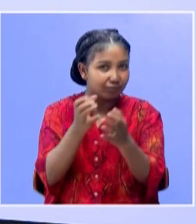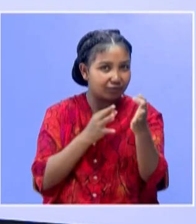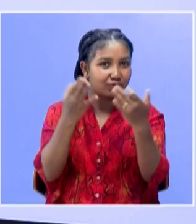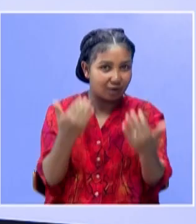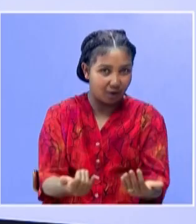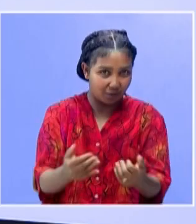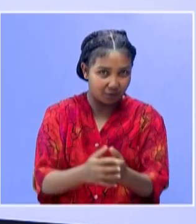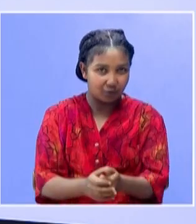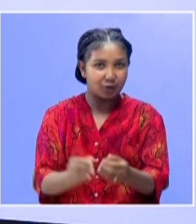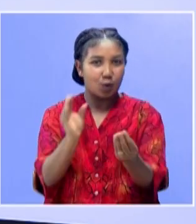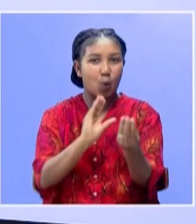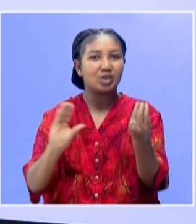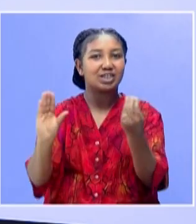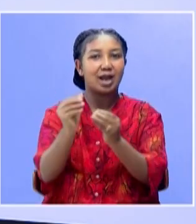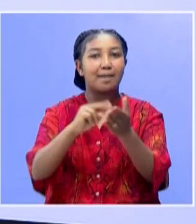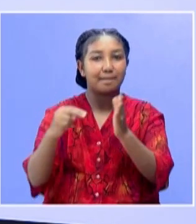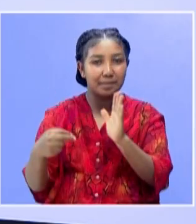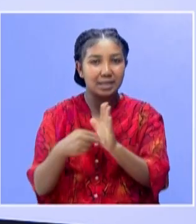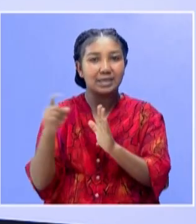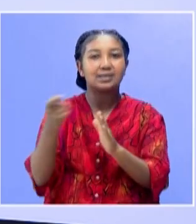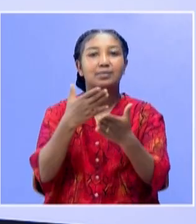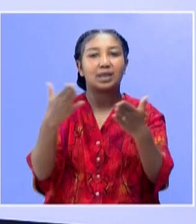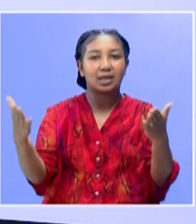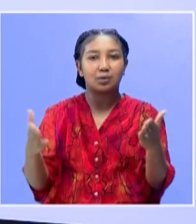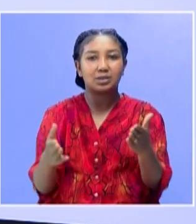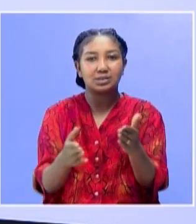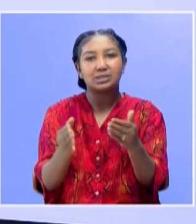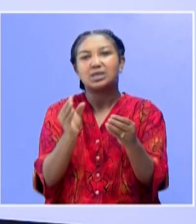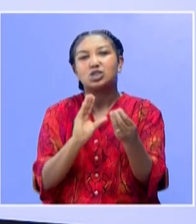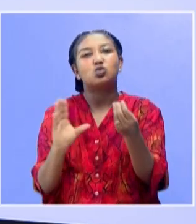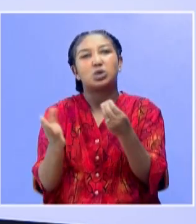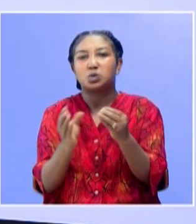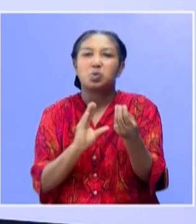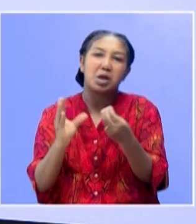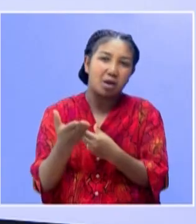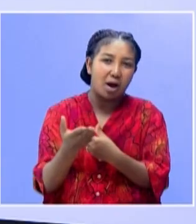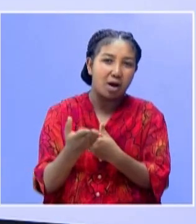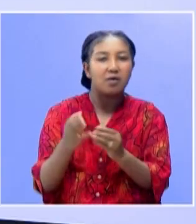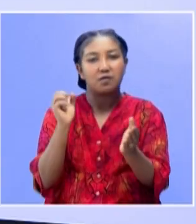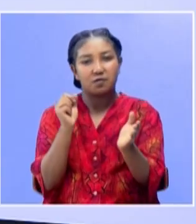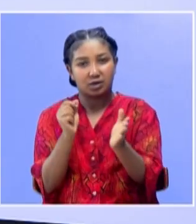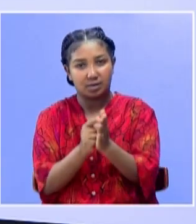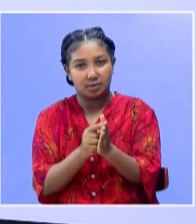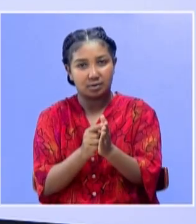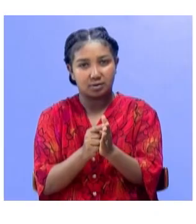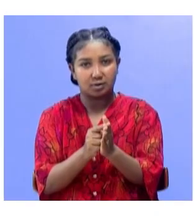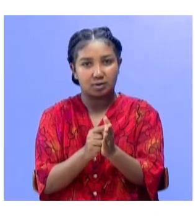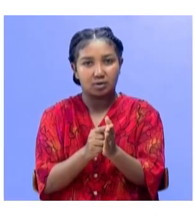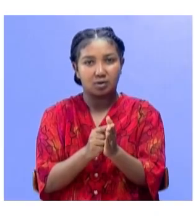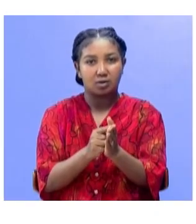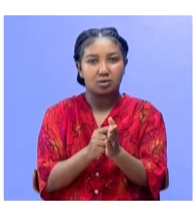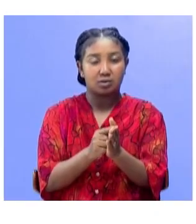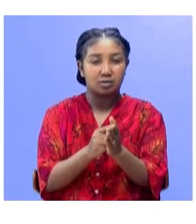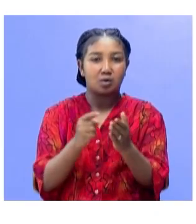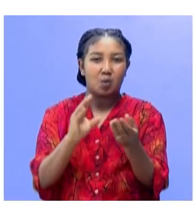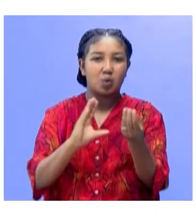conditionals, all right? Conditionals means something with a situation, all right? When we say conditionals, there is what?